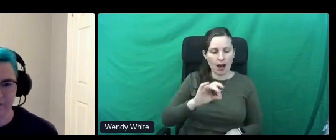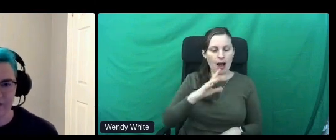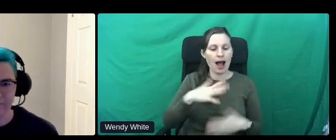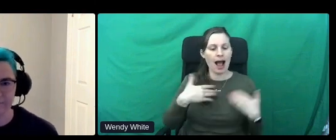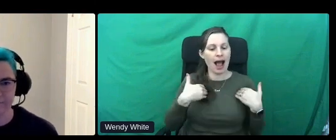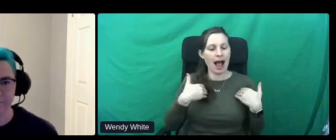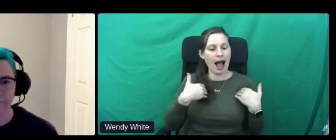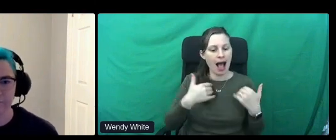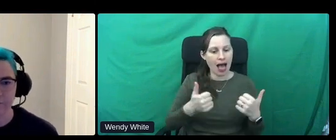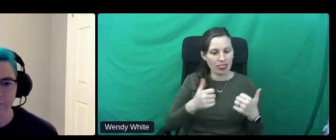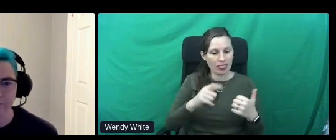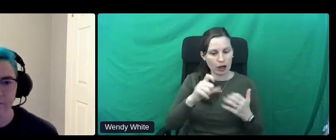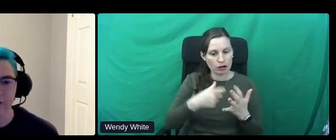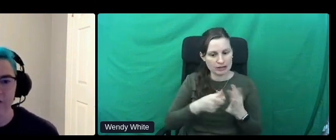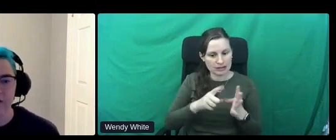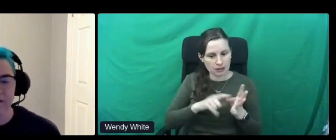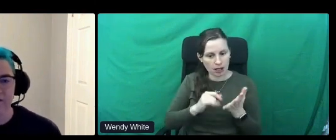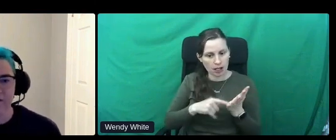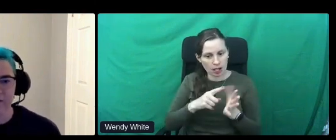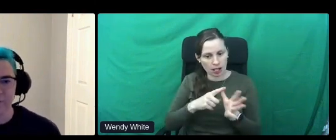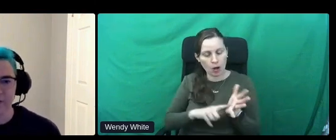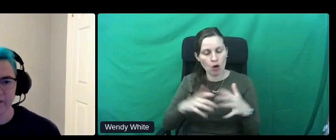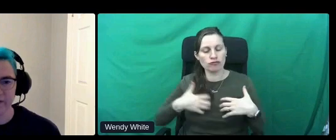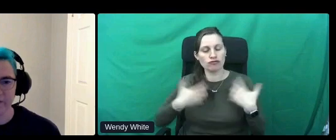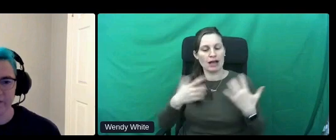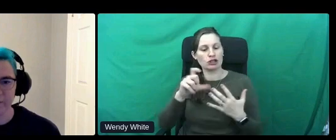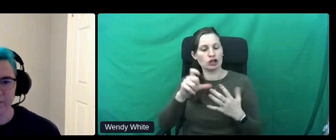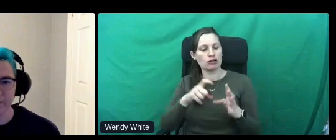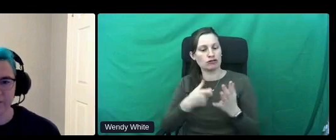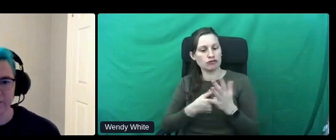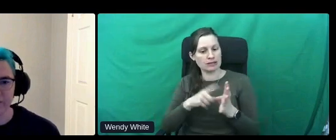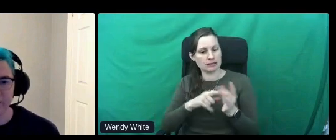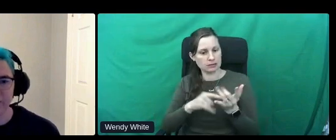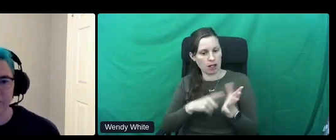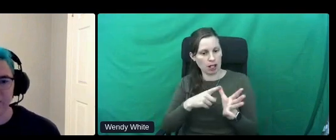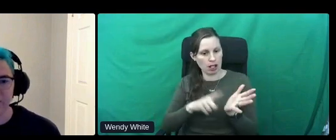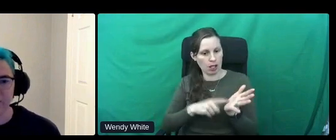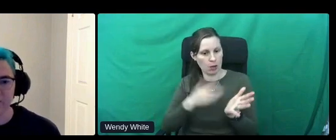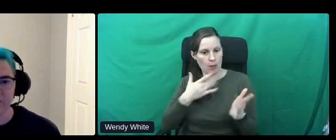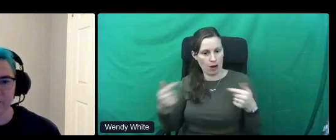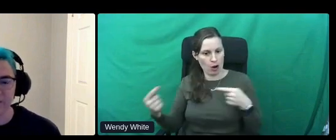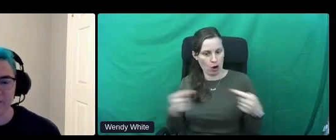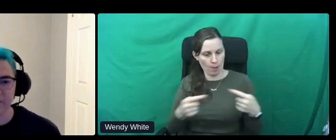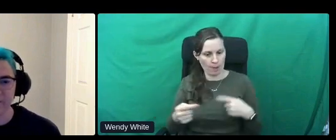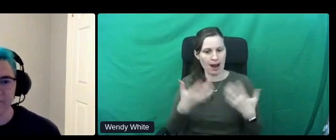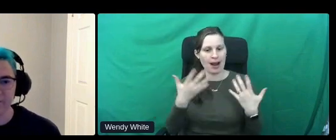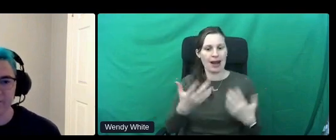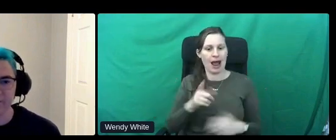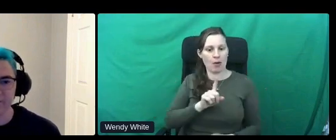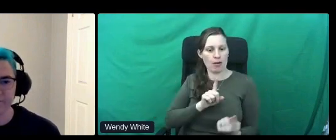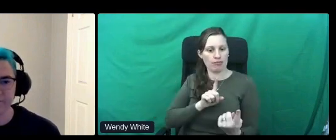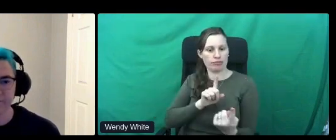in combat. So here the player is going to approach the loot pickup,